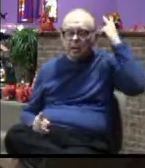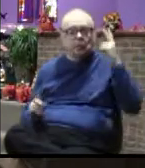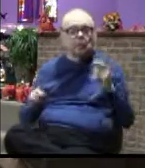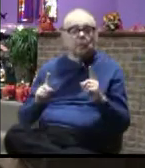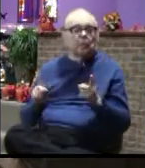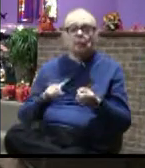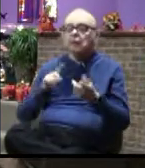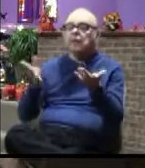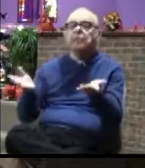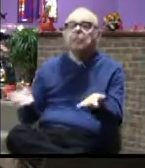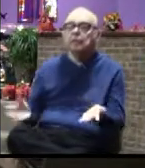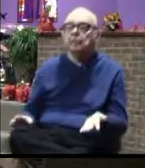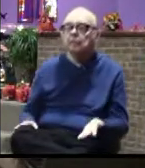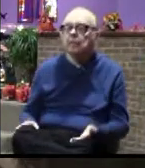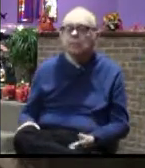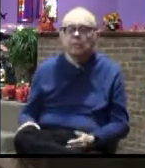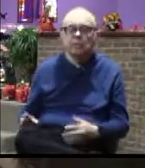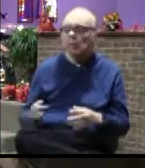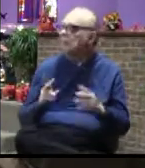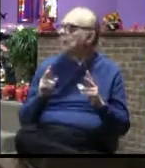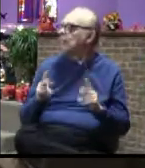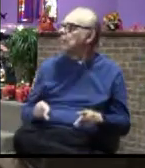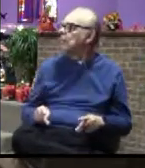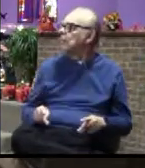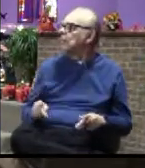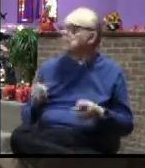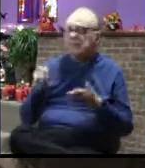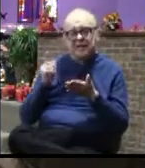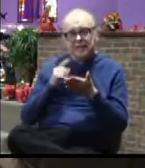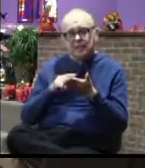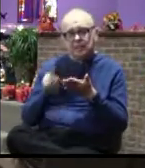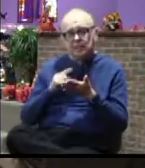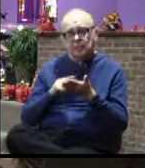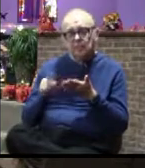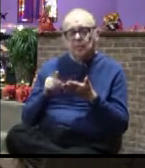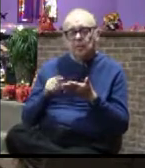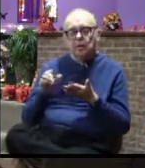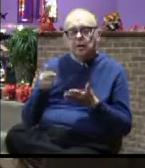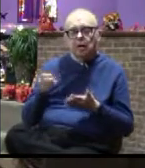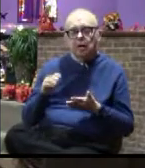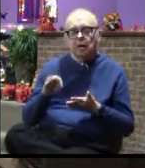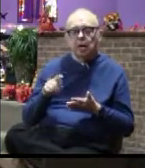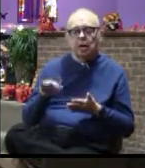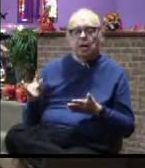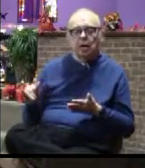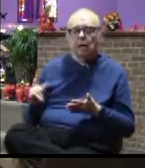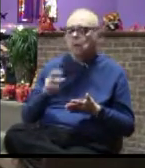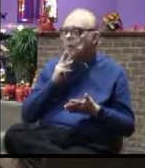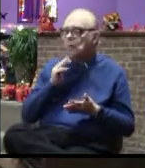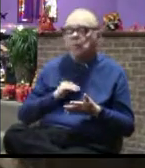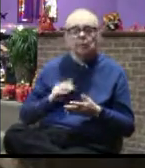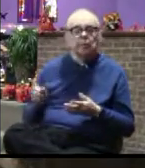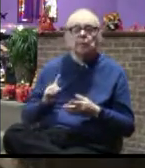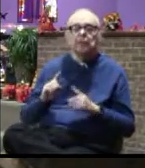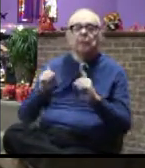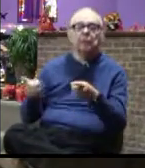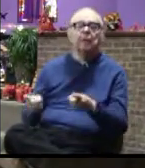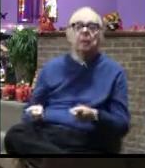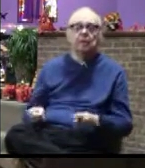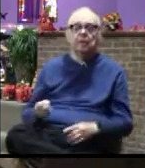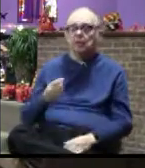where they going the person that checks you out at the grocery or at Walmart where they going